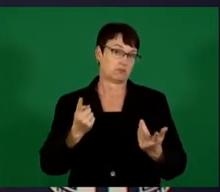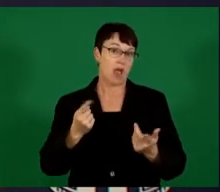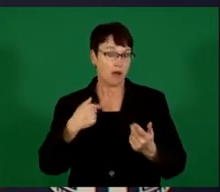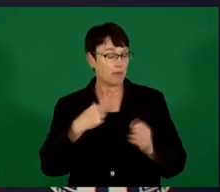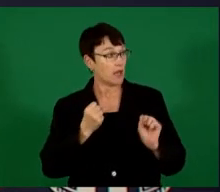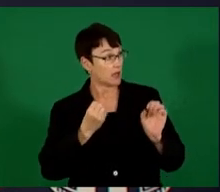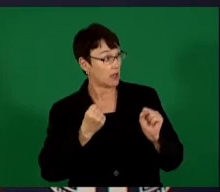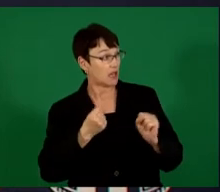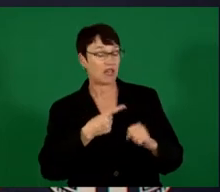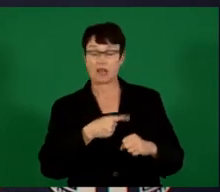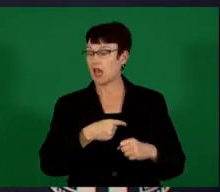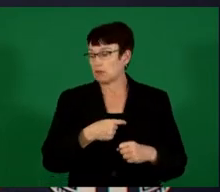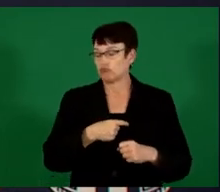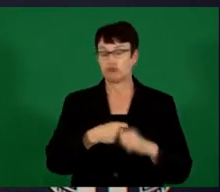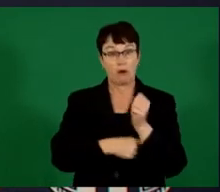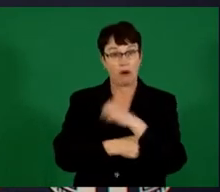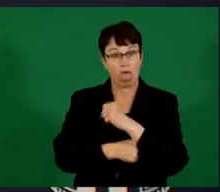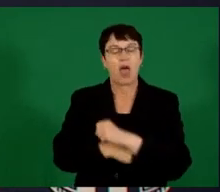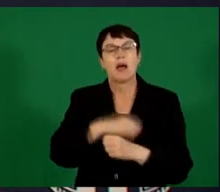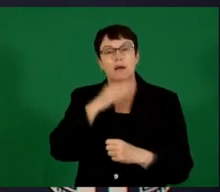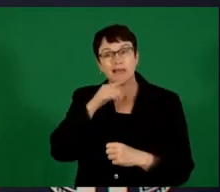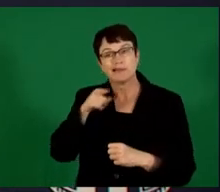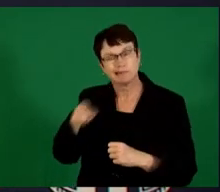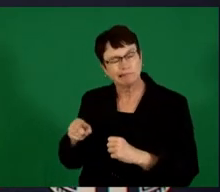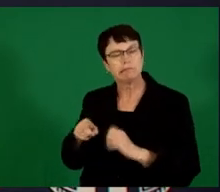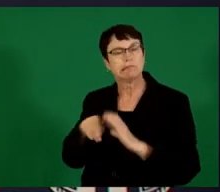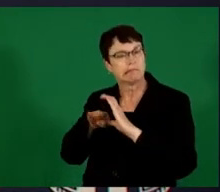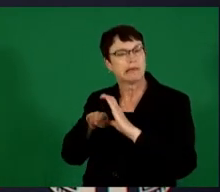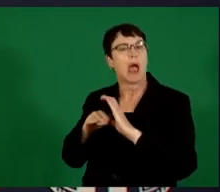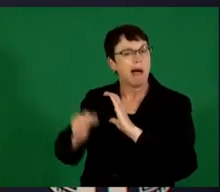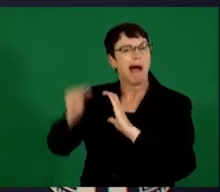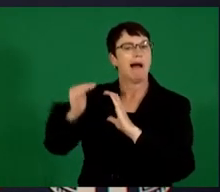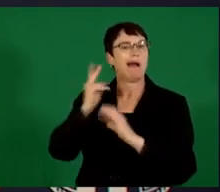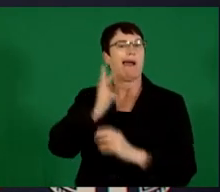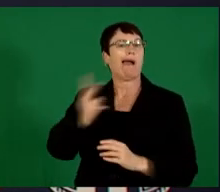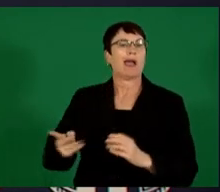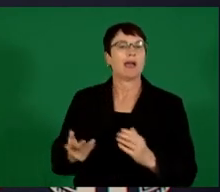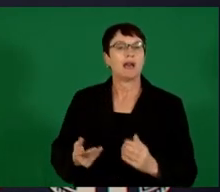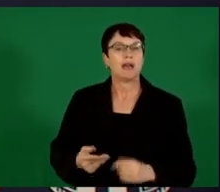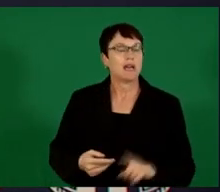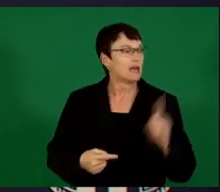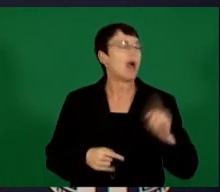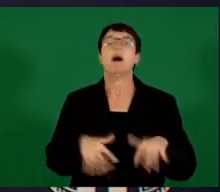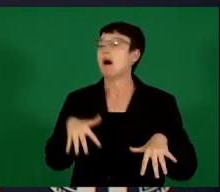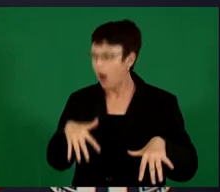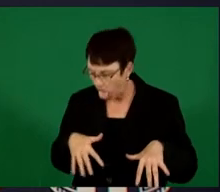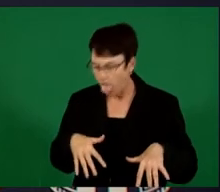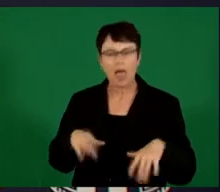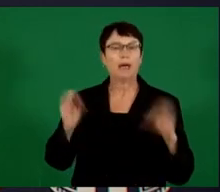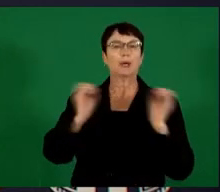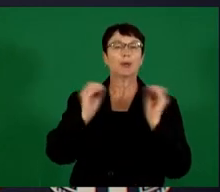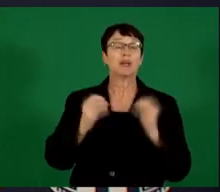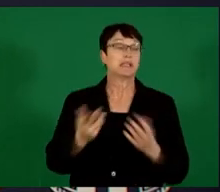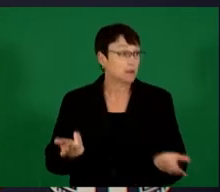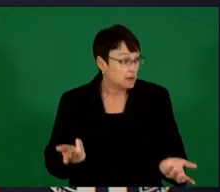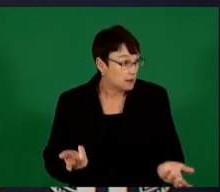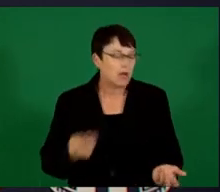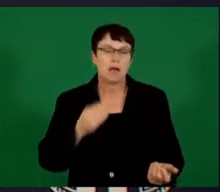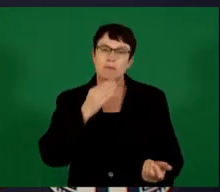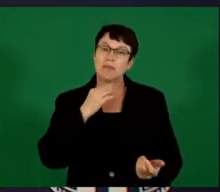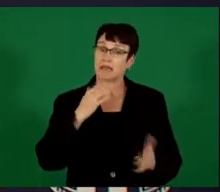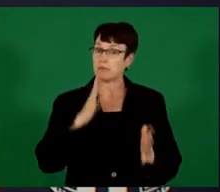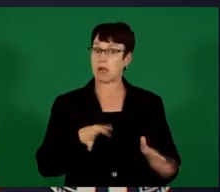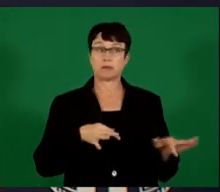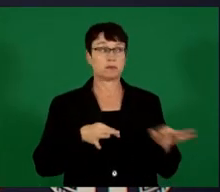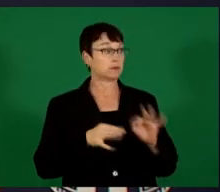happens? Inflation expectations go up. And if inflation expectations go up, meaning that price setters do not believe us, we have got to make ourselves believable. And